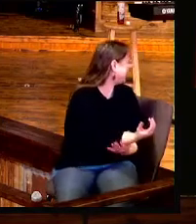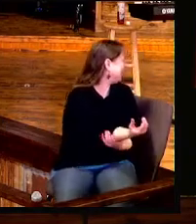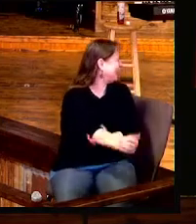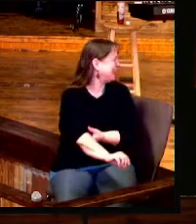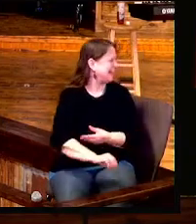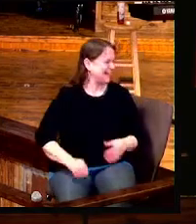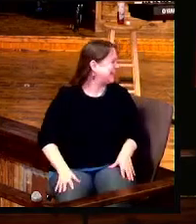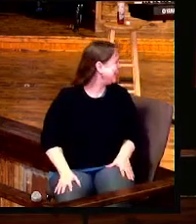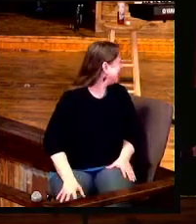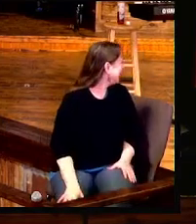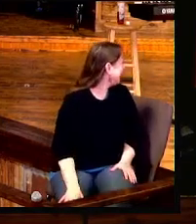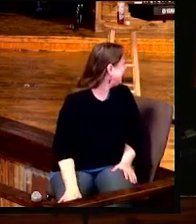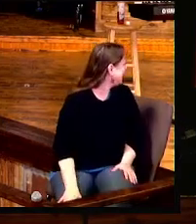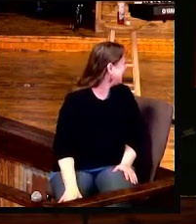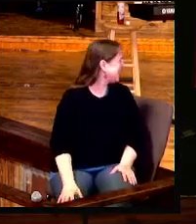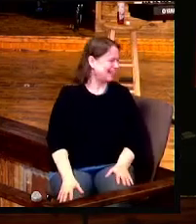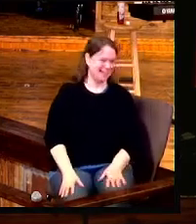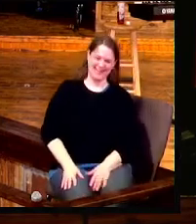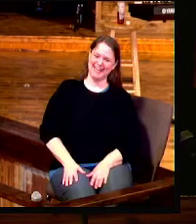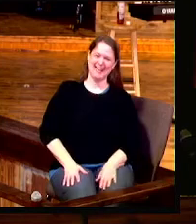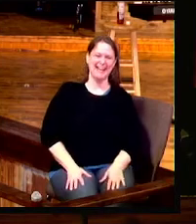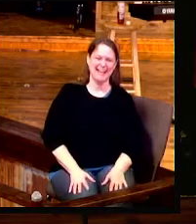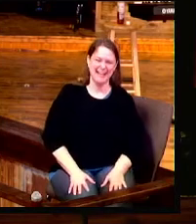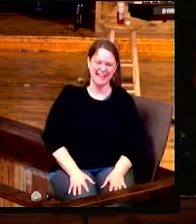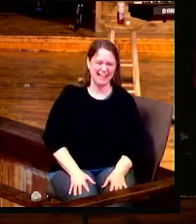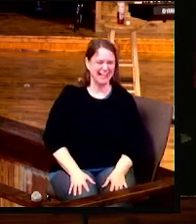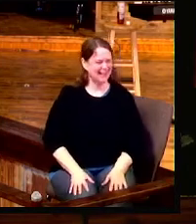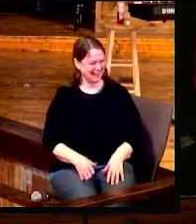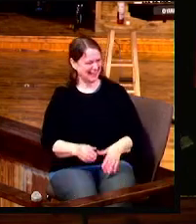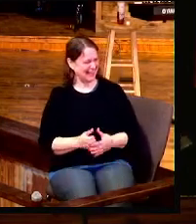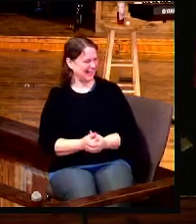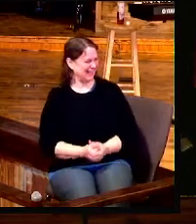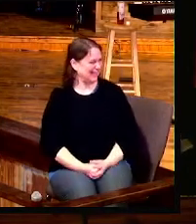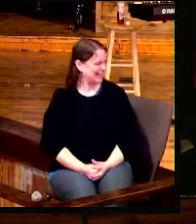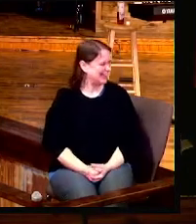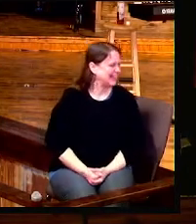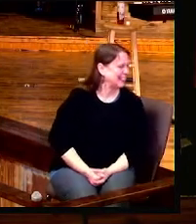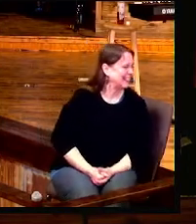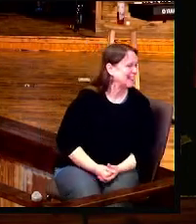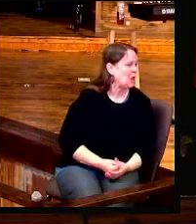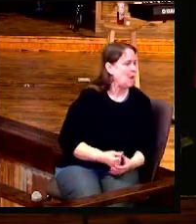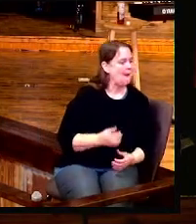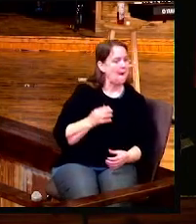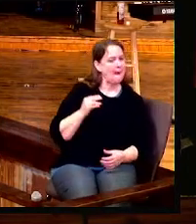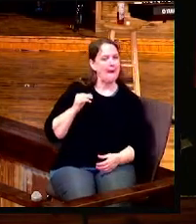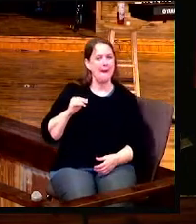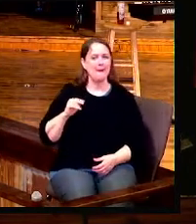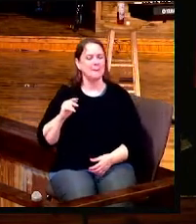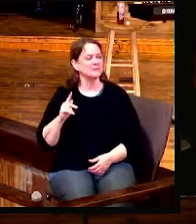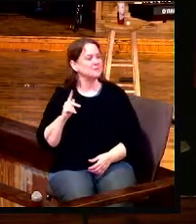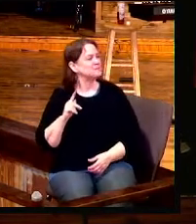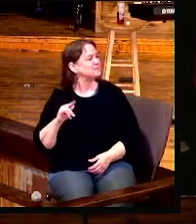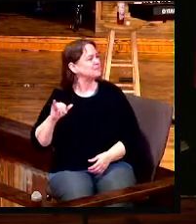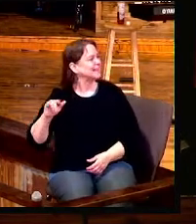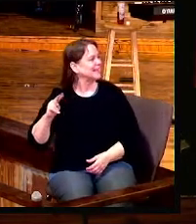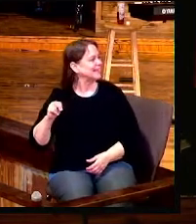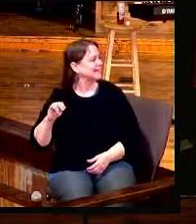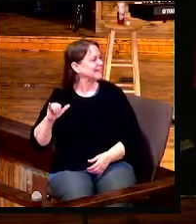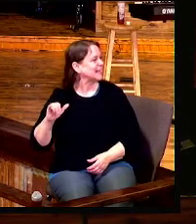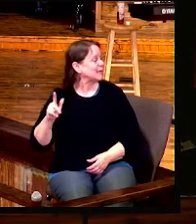What are you hiding for, brother? If I said that to Pinky, it might have a little different connotation. It would mean something different to him